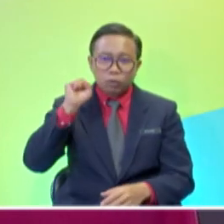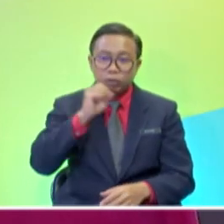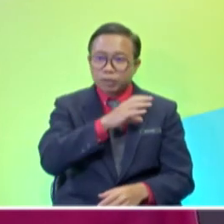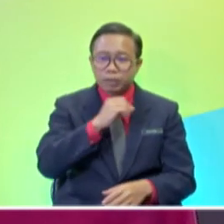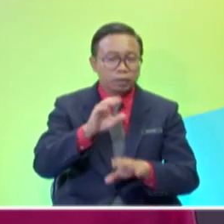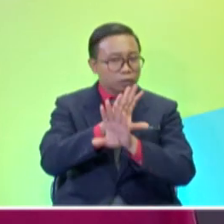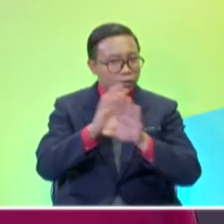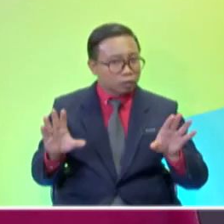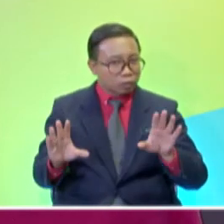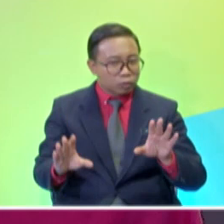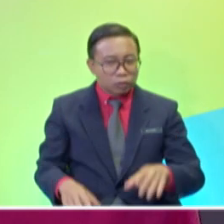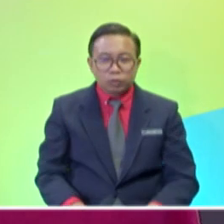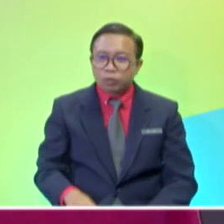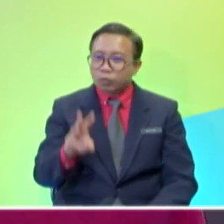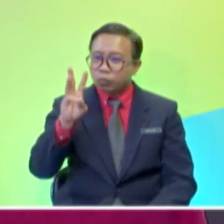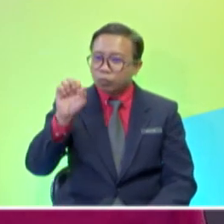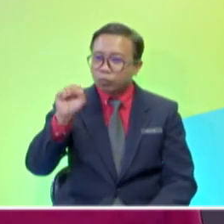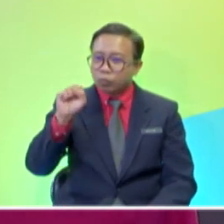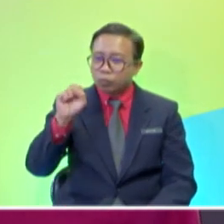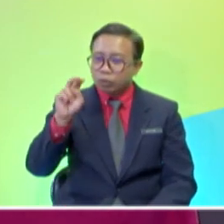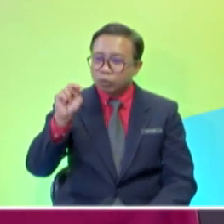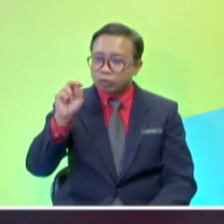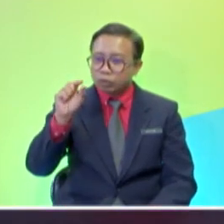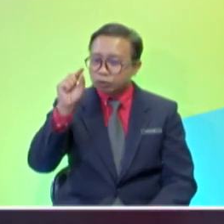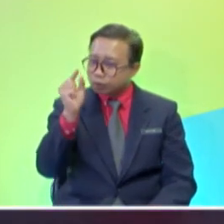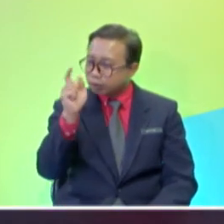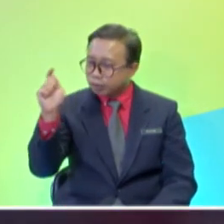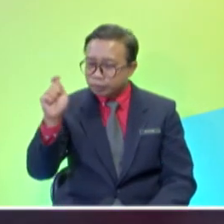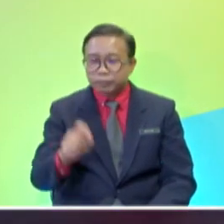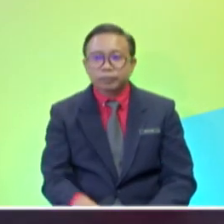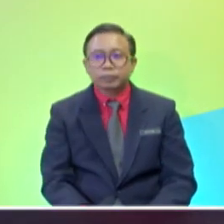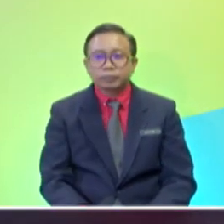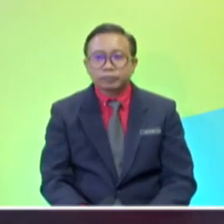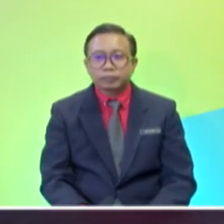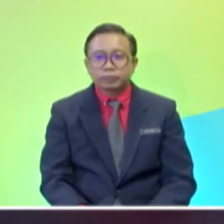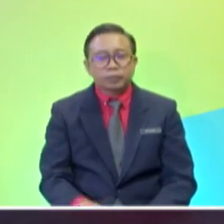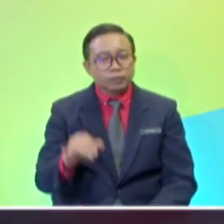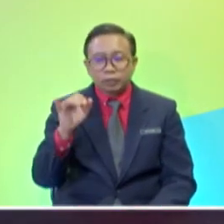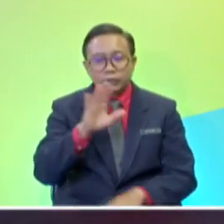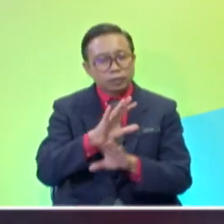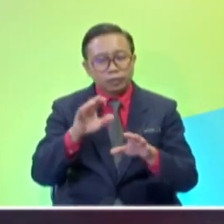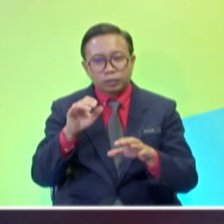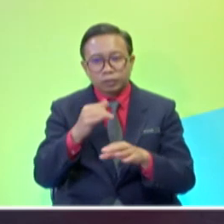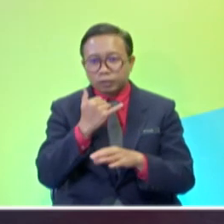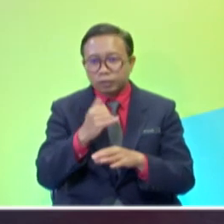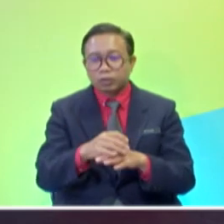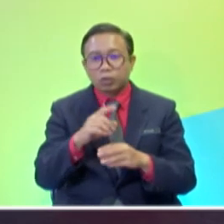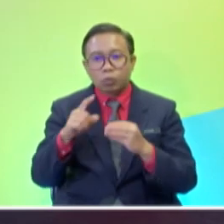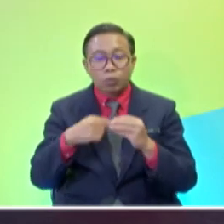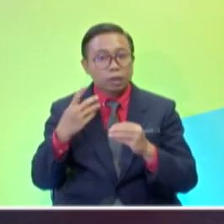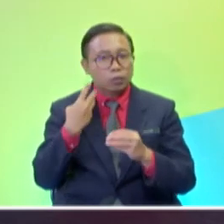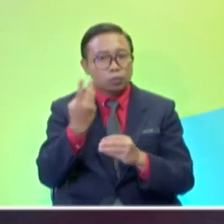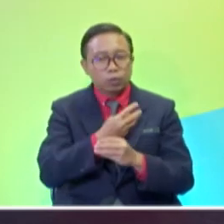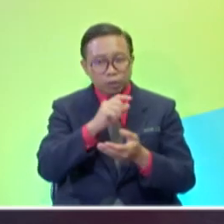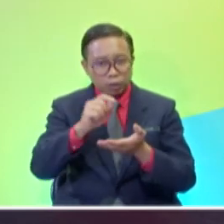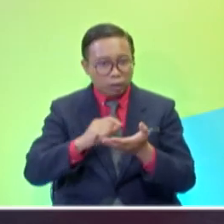it becomes wasn't. You can write was not. There's nothing wrong with that. But when we are writing a